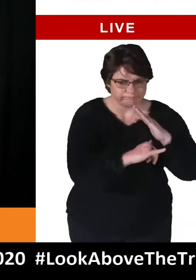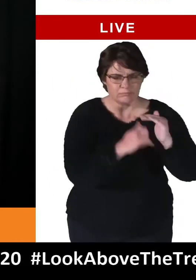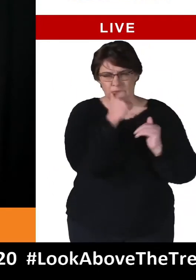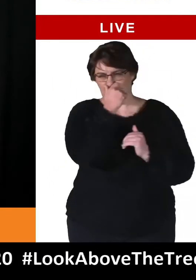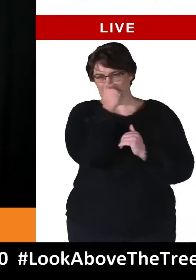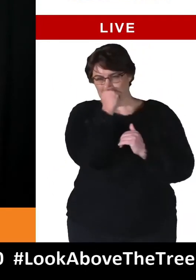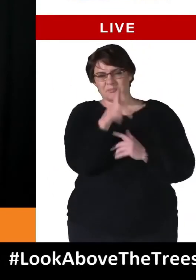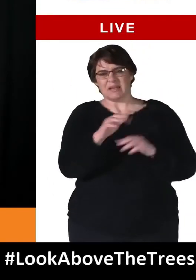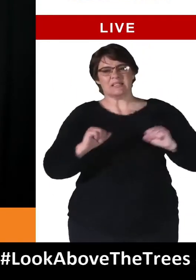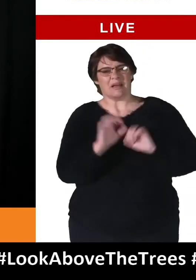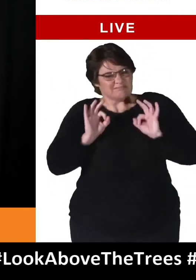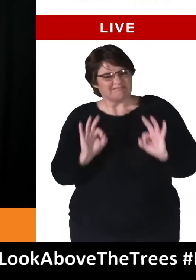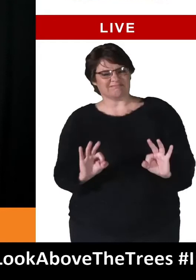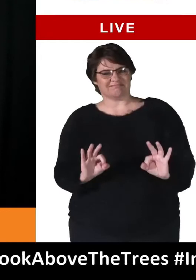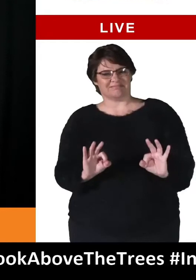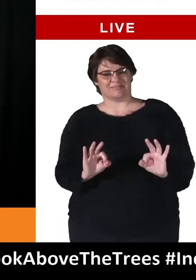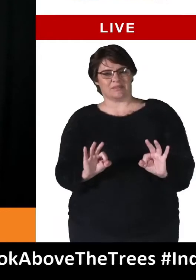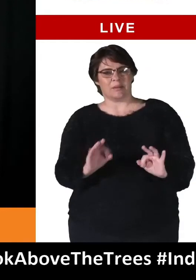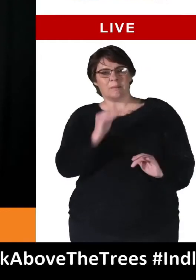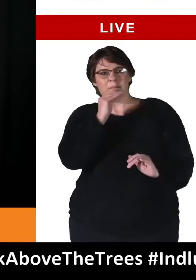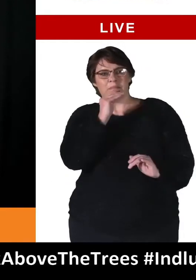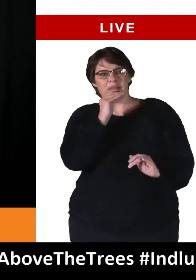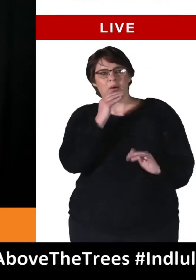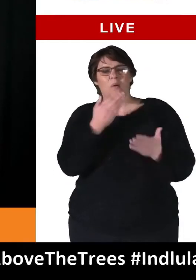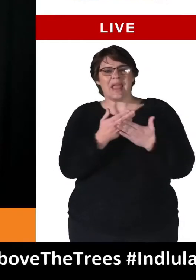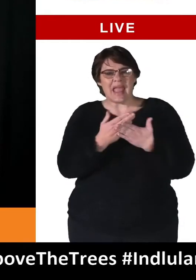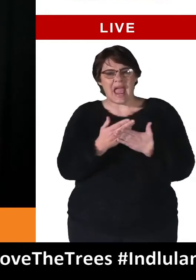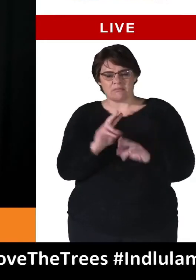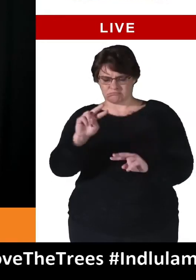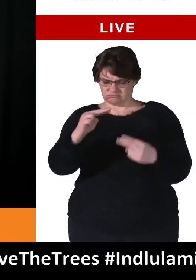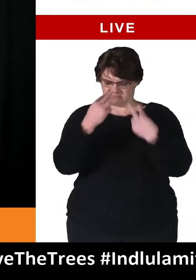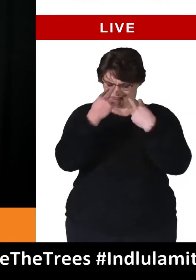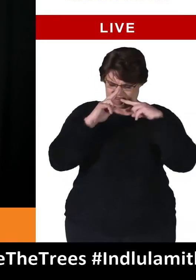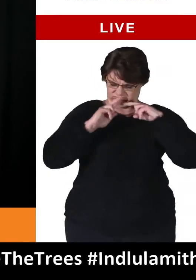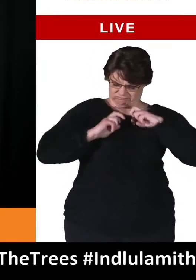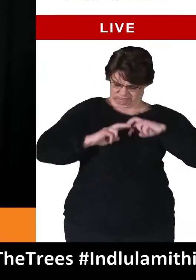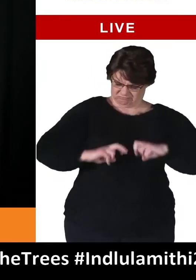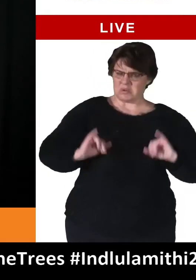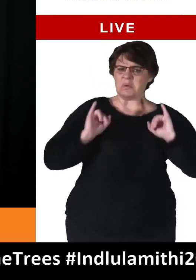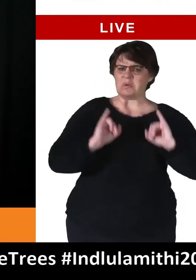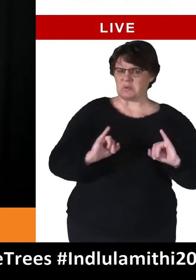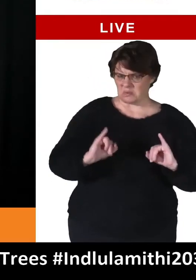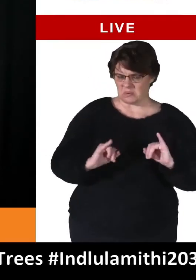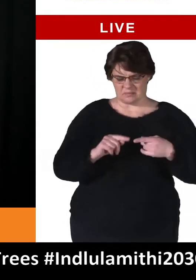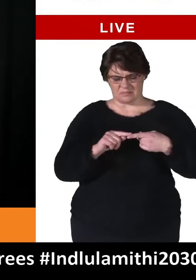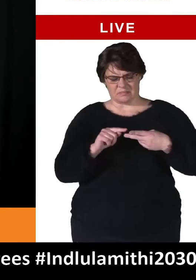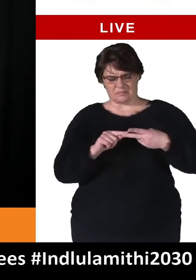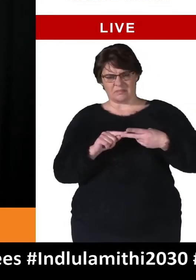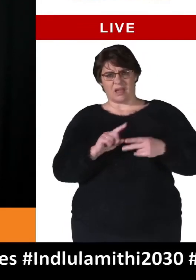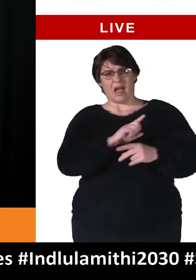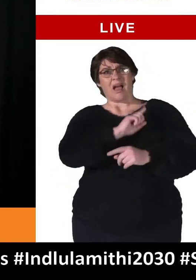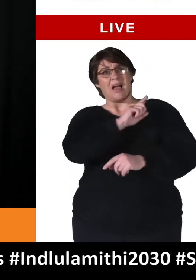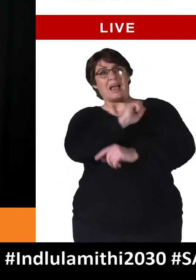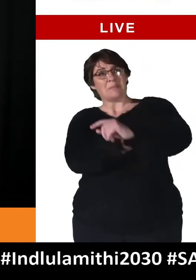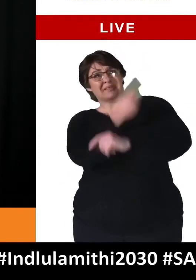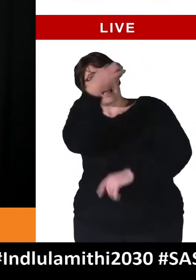the right space for us to look more critically at ourselves, more critically at the capacities that the state has, and